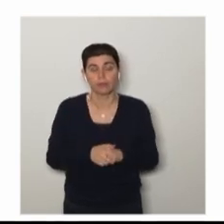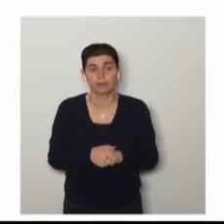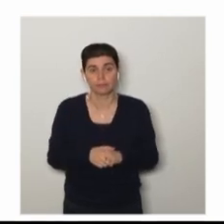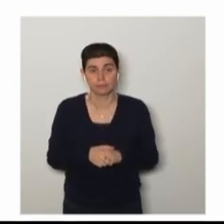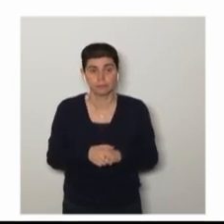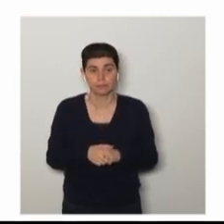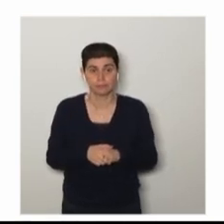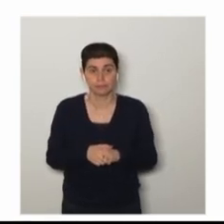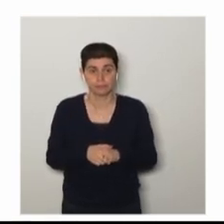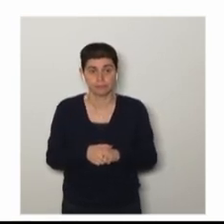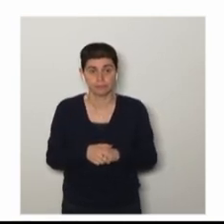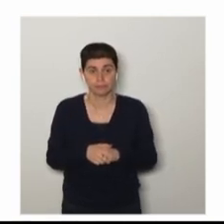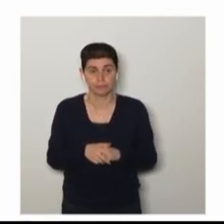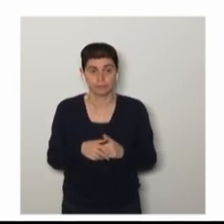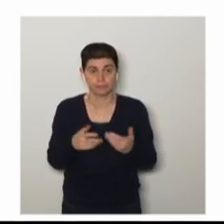you are still recovering